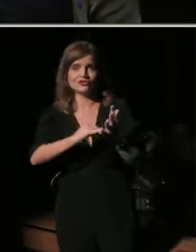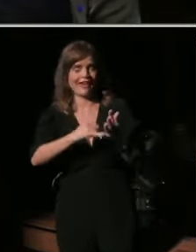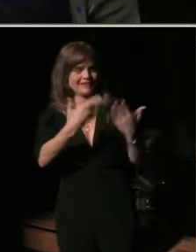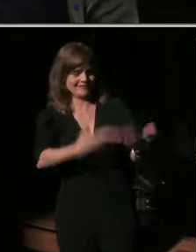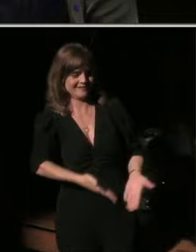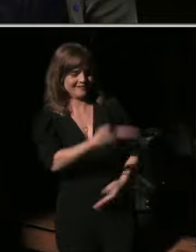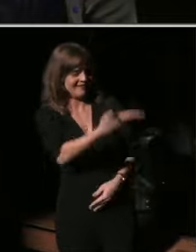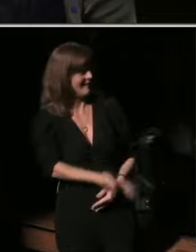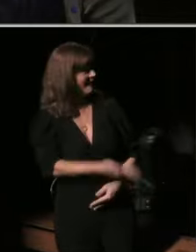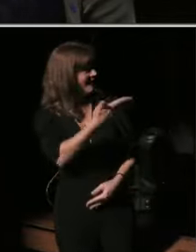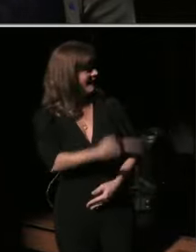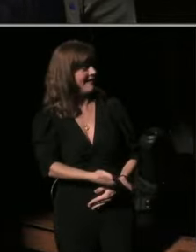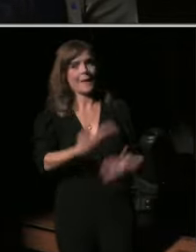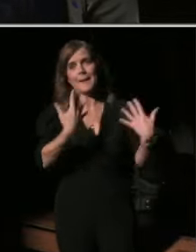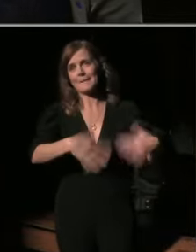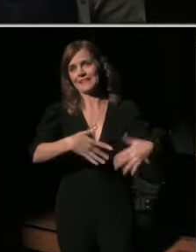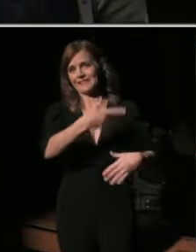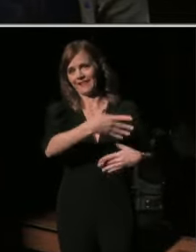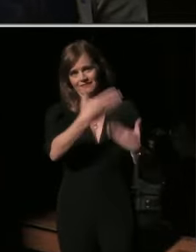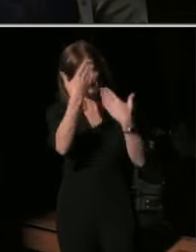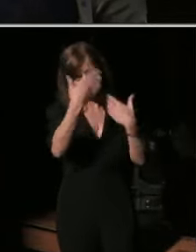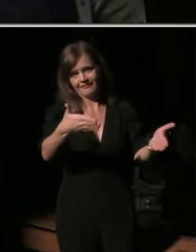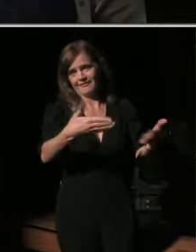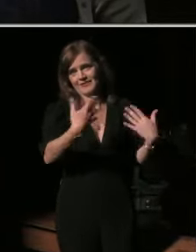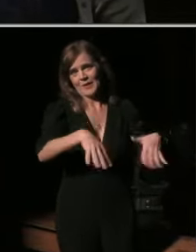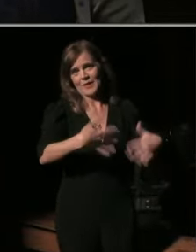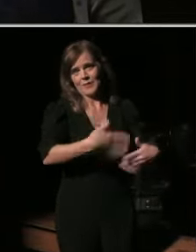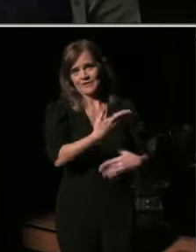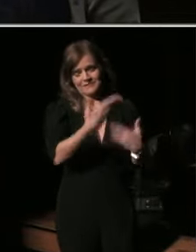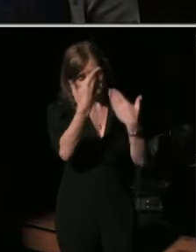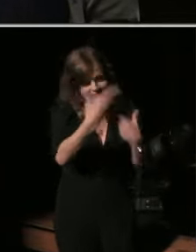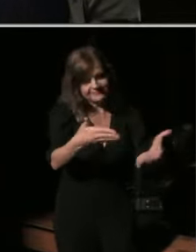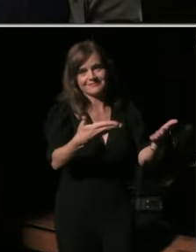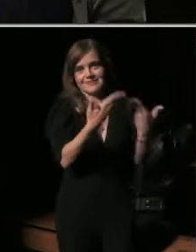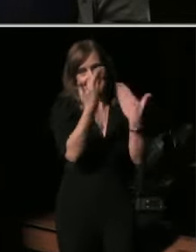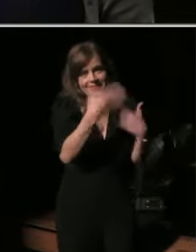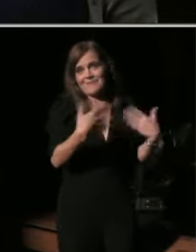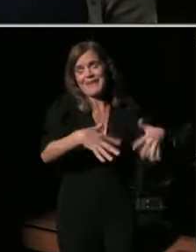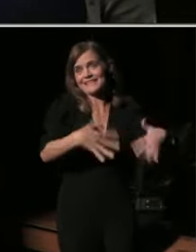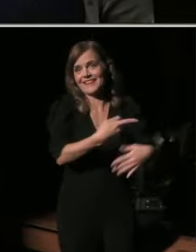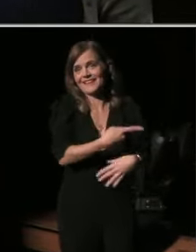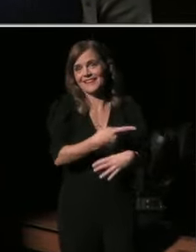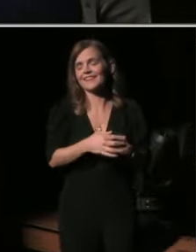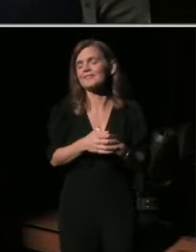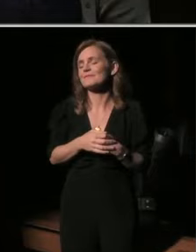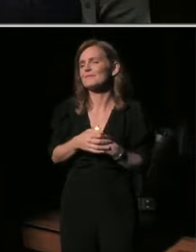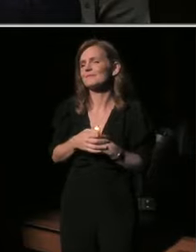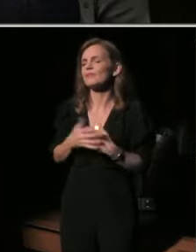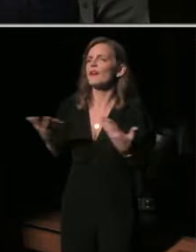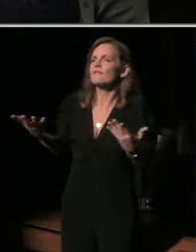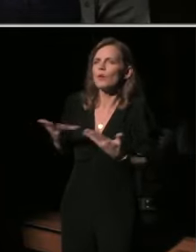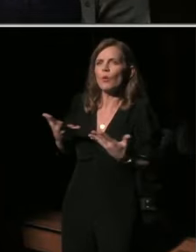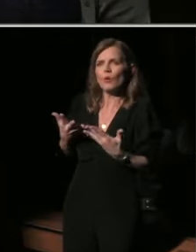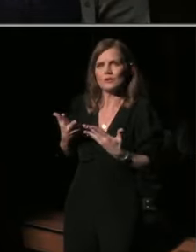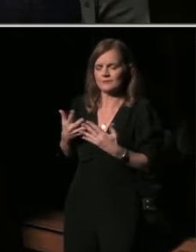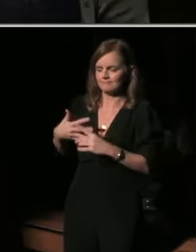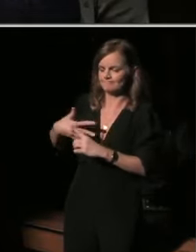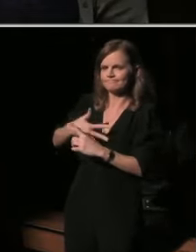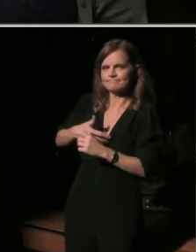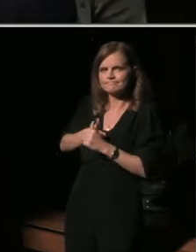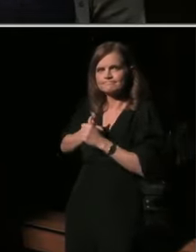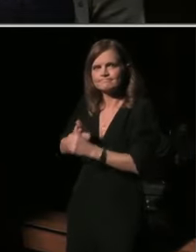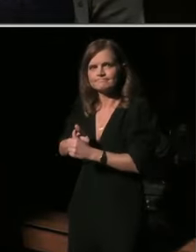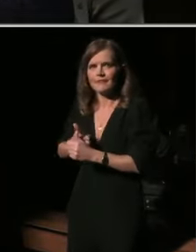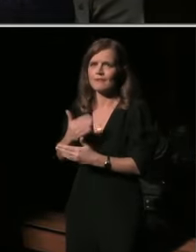was outstanding, outstanding, outstanding. And of course, the whole thing is put together by a fab